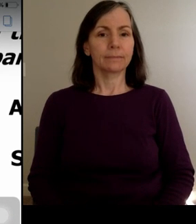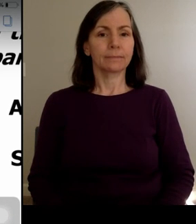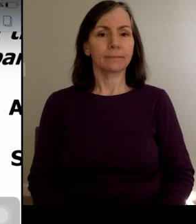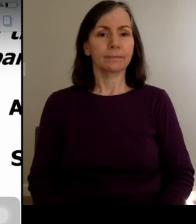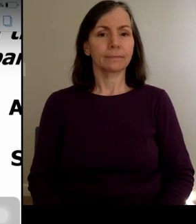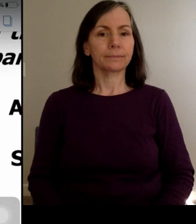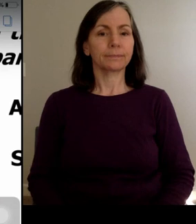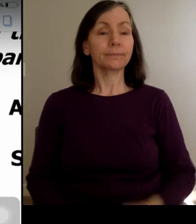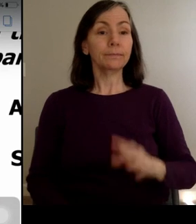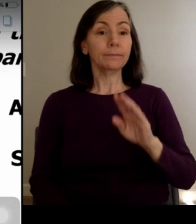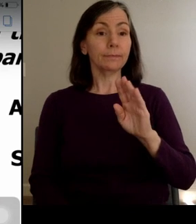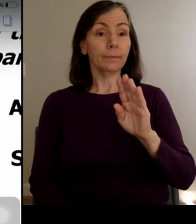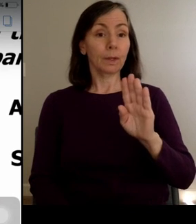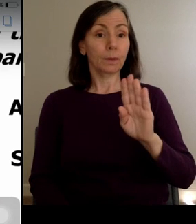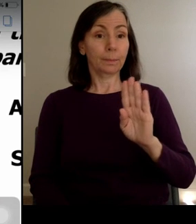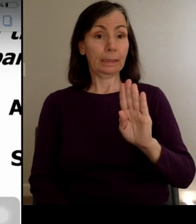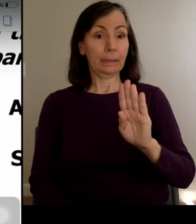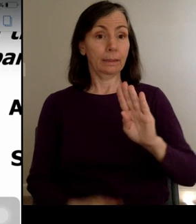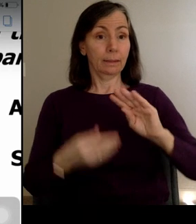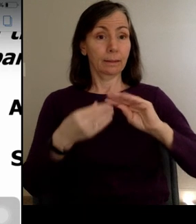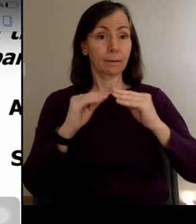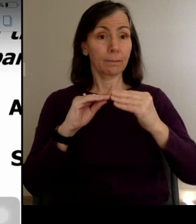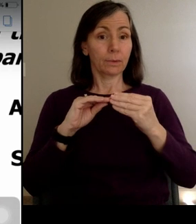Our b for this problem